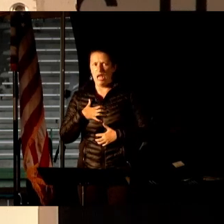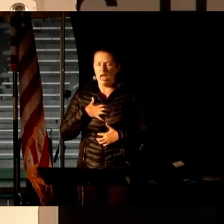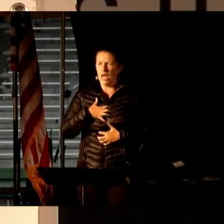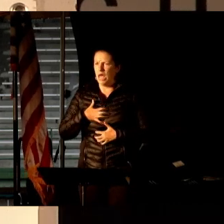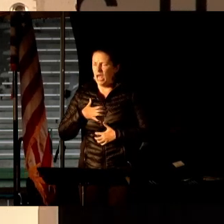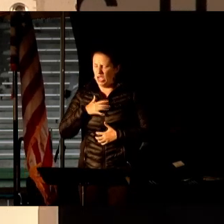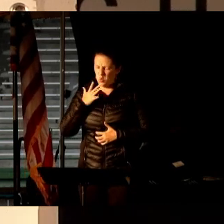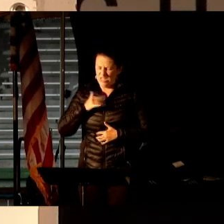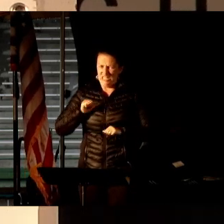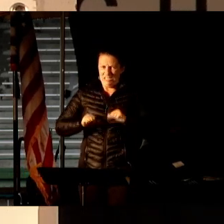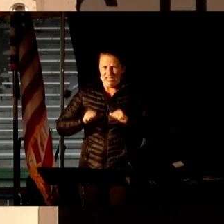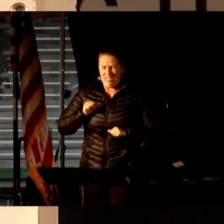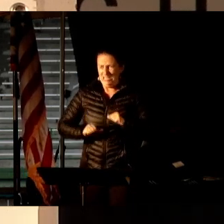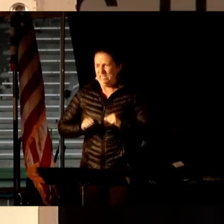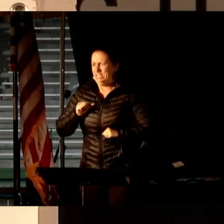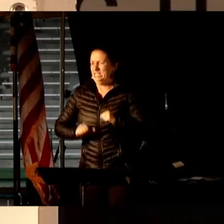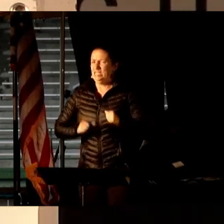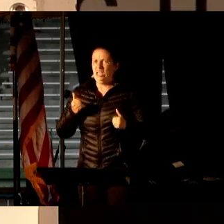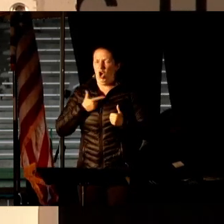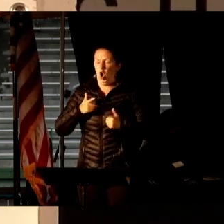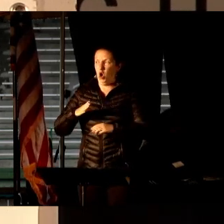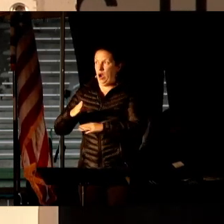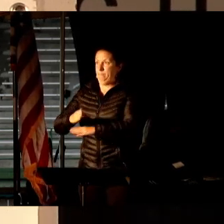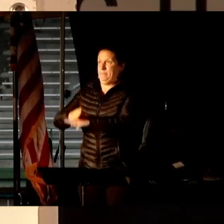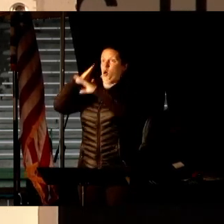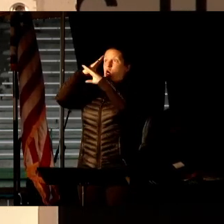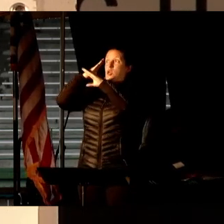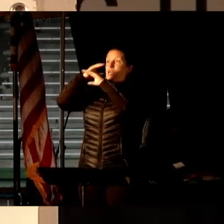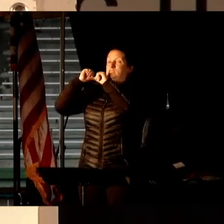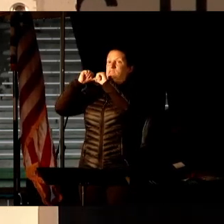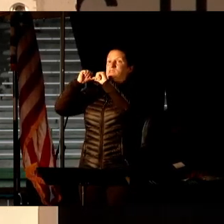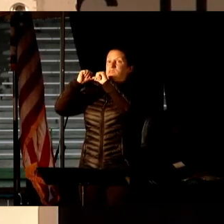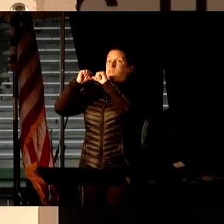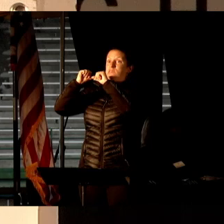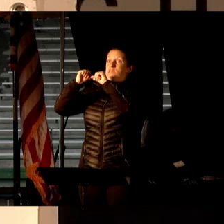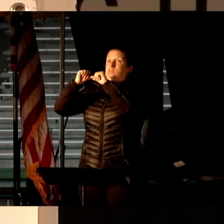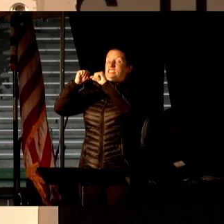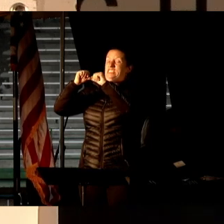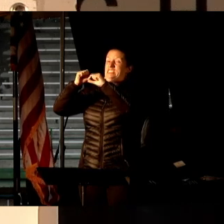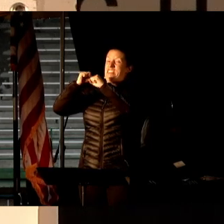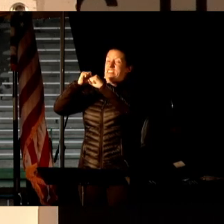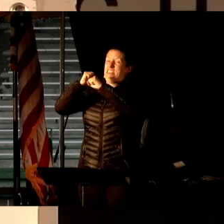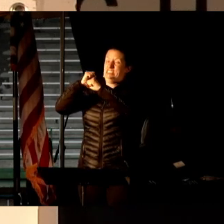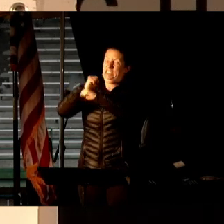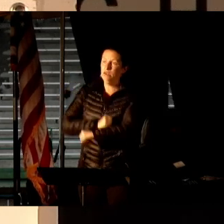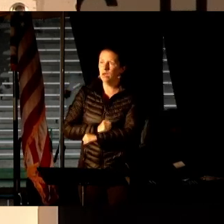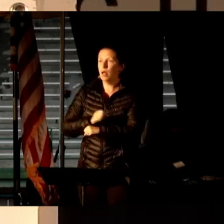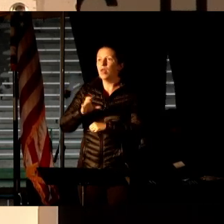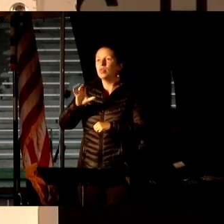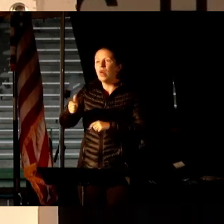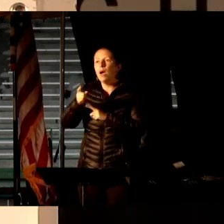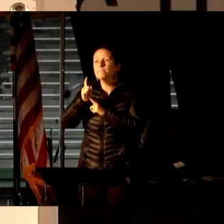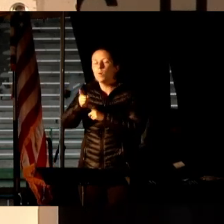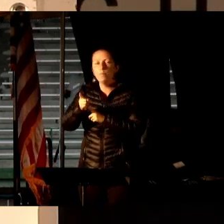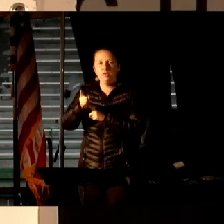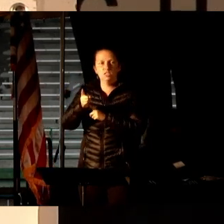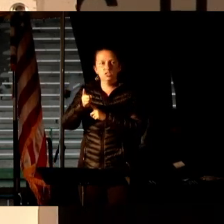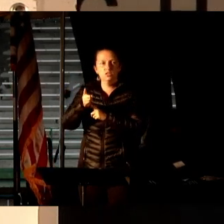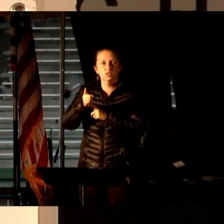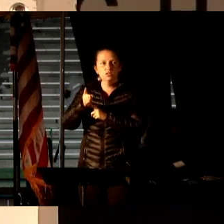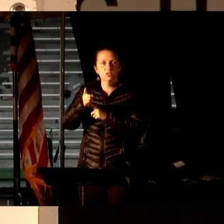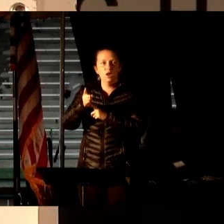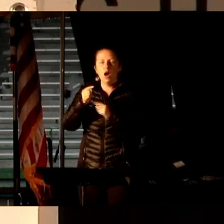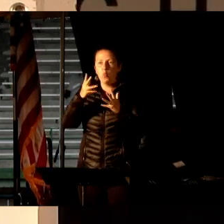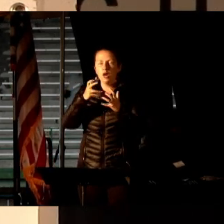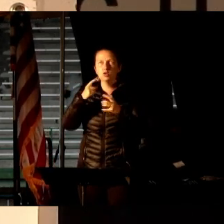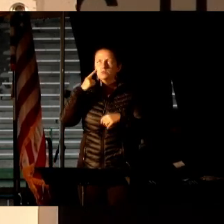give you doubt, or a systemic barrier will land in your path. In these moments, I want you to remember that you deserve to reach your